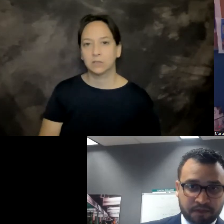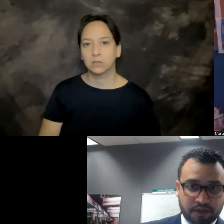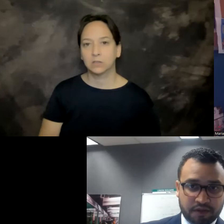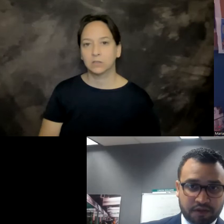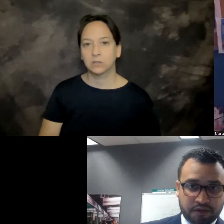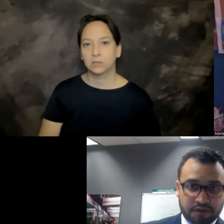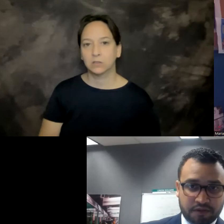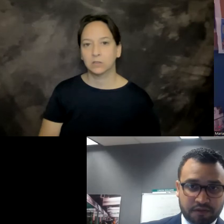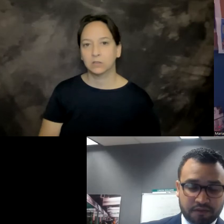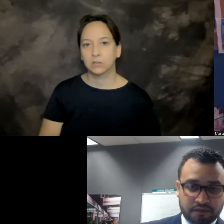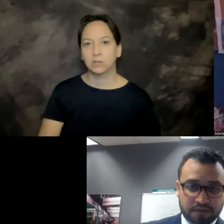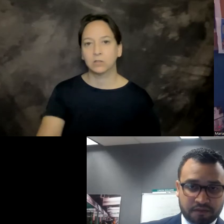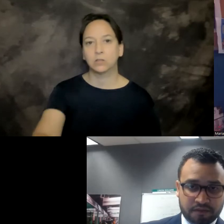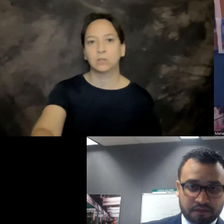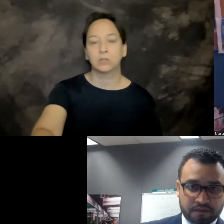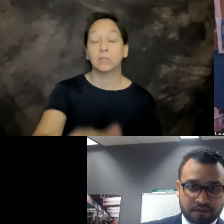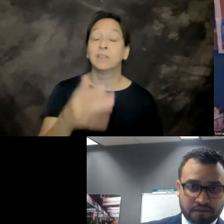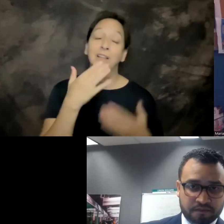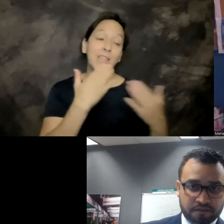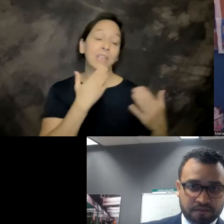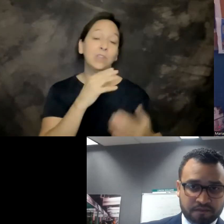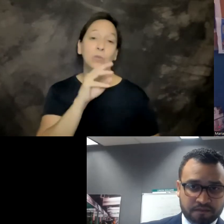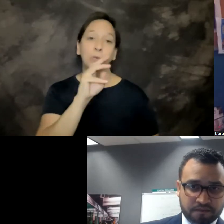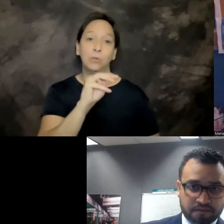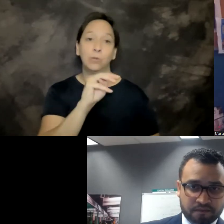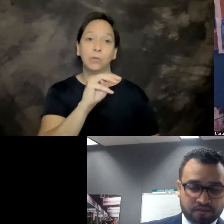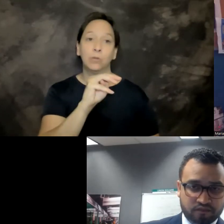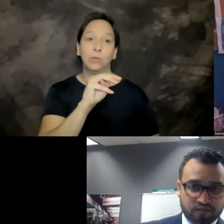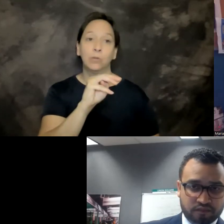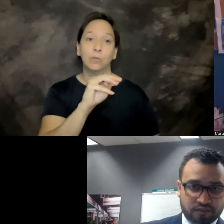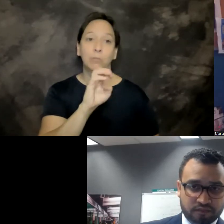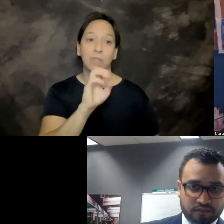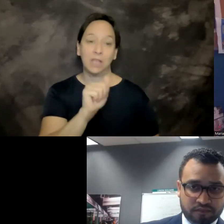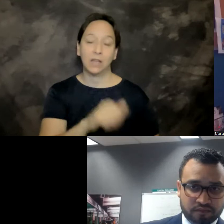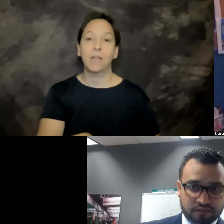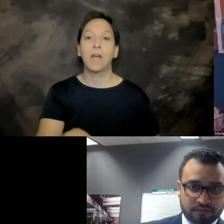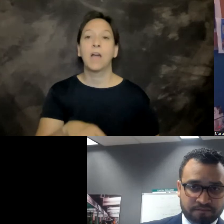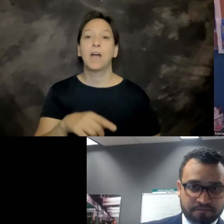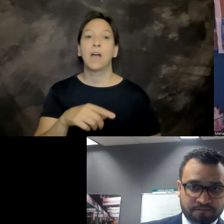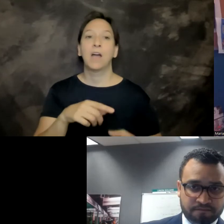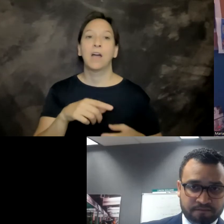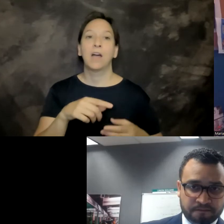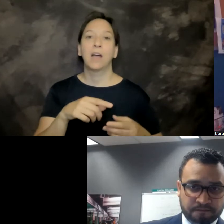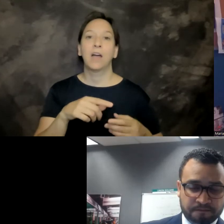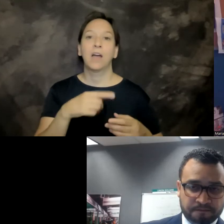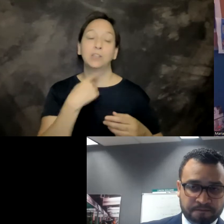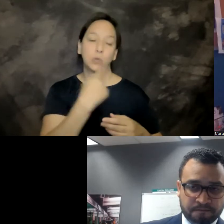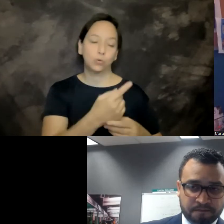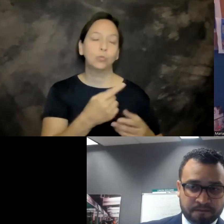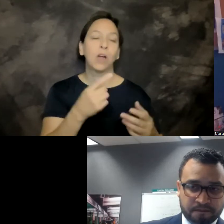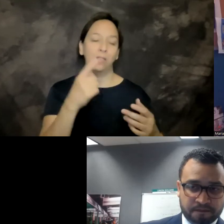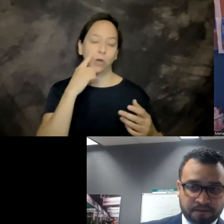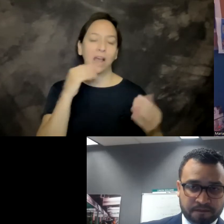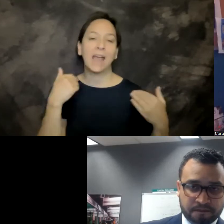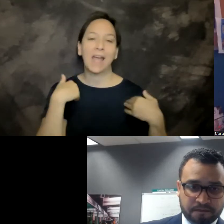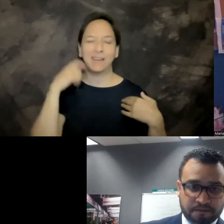Mia. I said earlier that I had theories as to what Amy was bringing up earlier. So thank you for